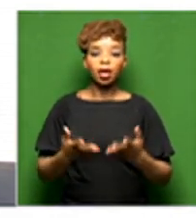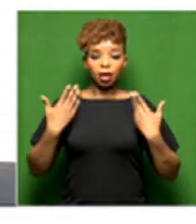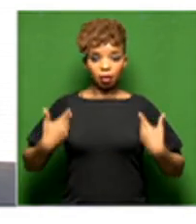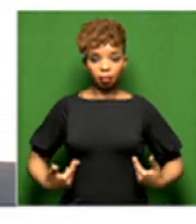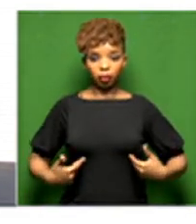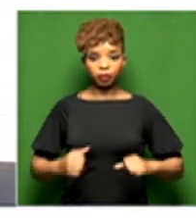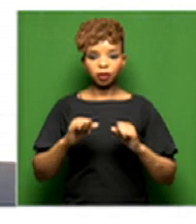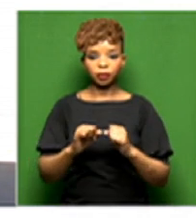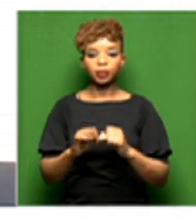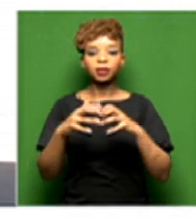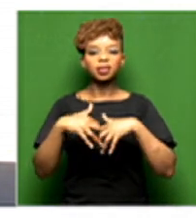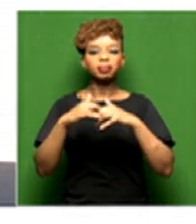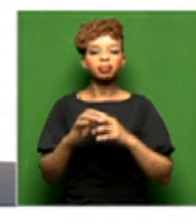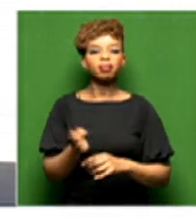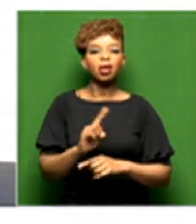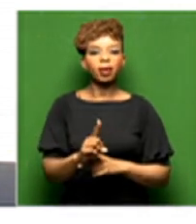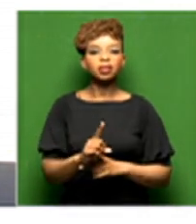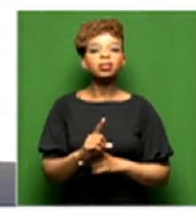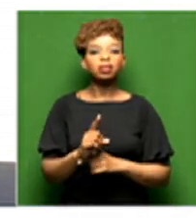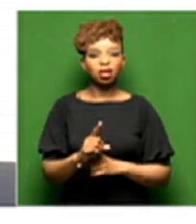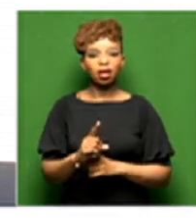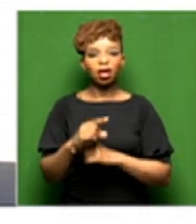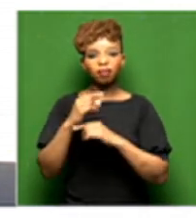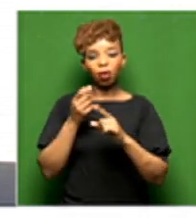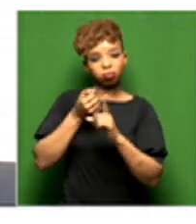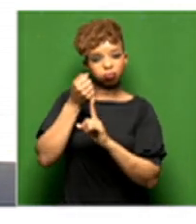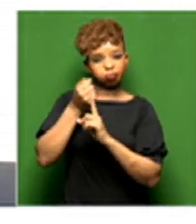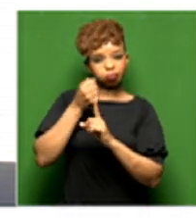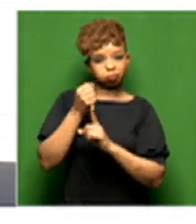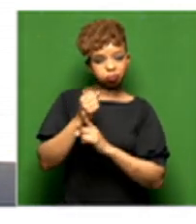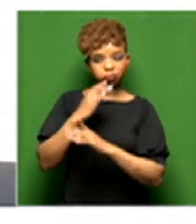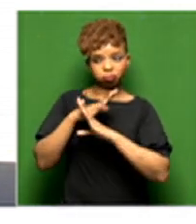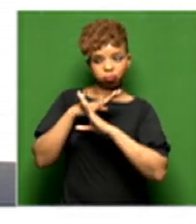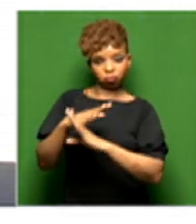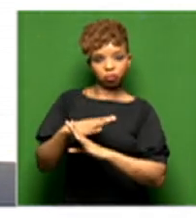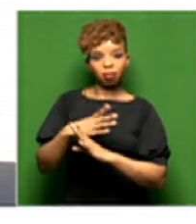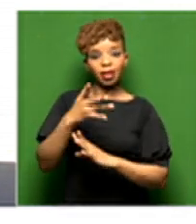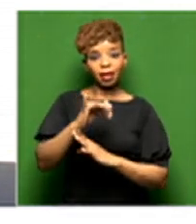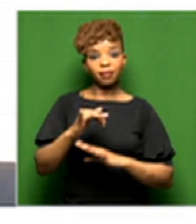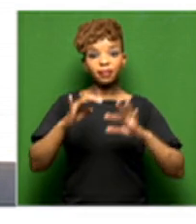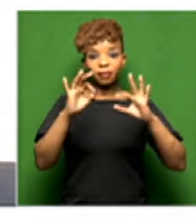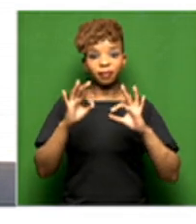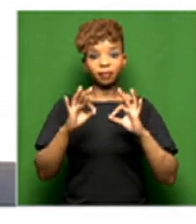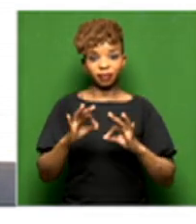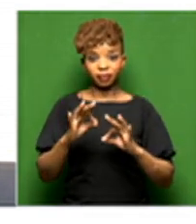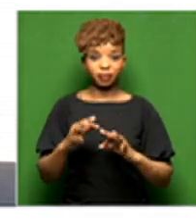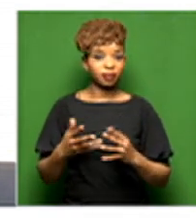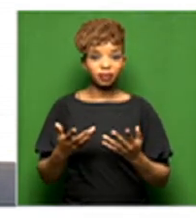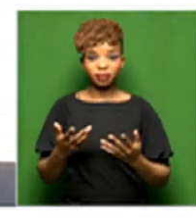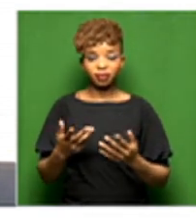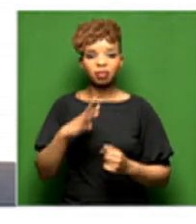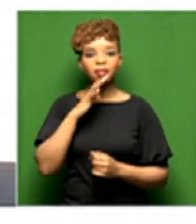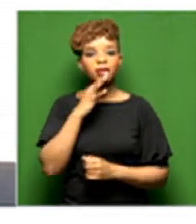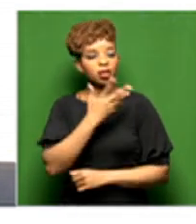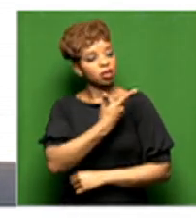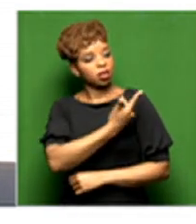creates antibodies based on the vaccine. If your immune system isn't working optimally, you're going to have a very weak response to that vaccine, which